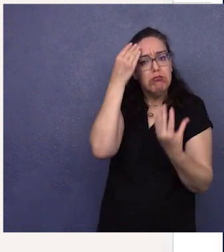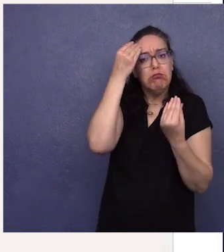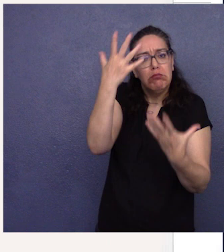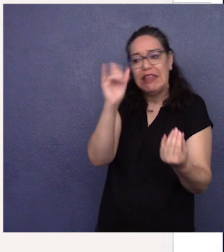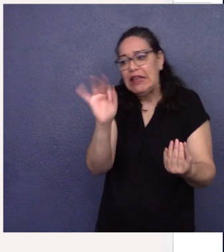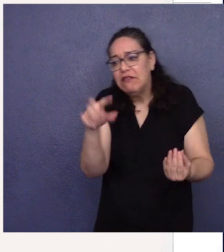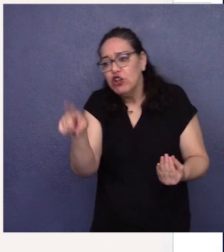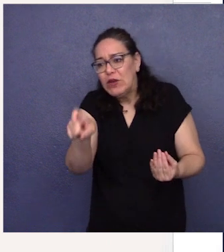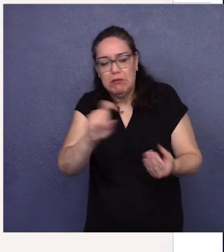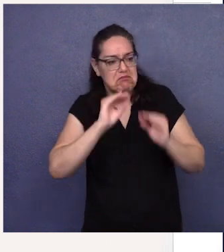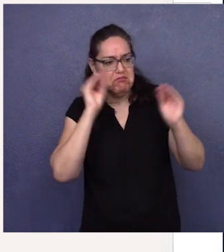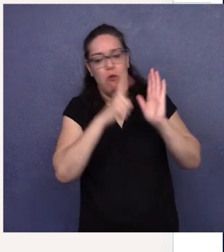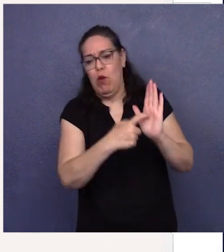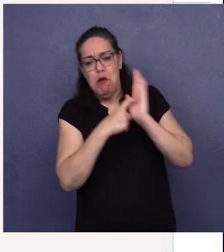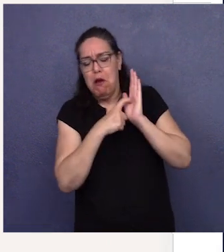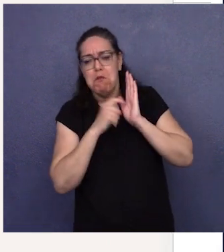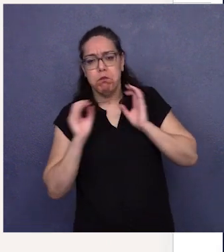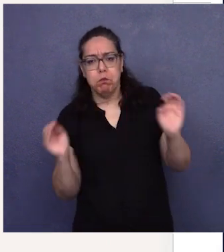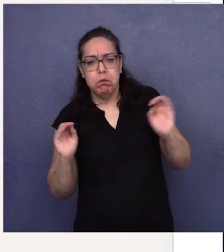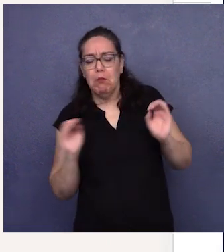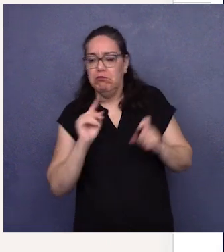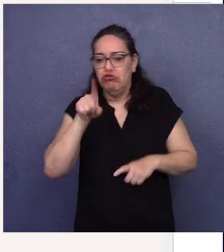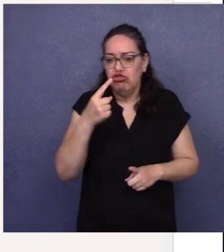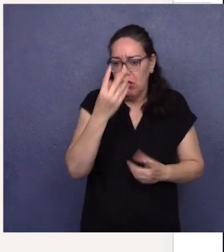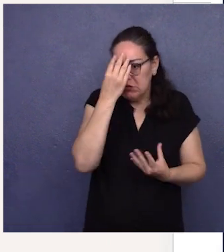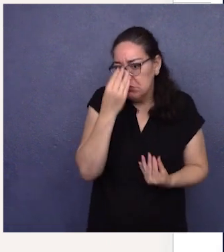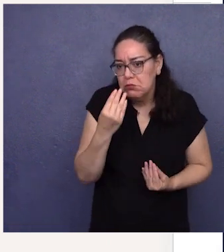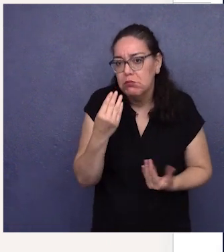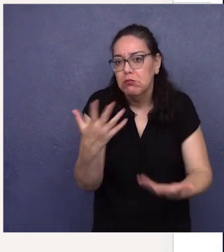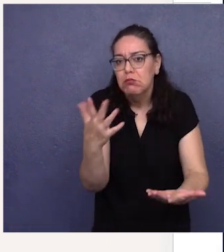are required. So it's for your own